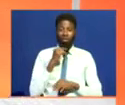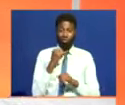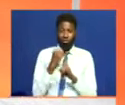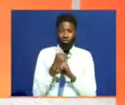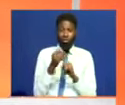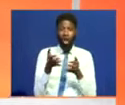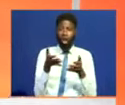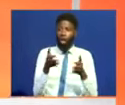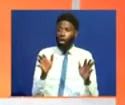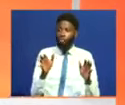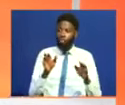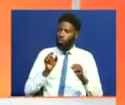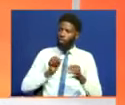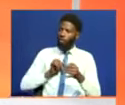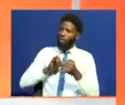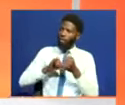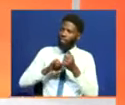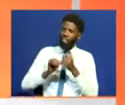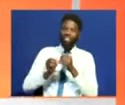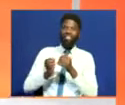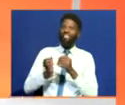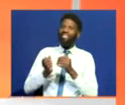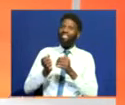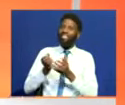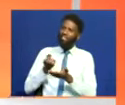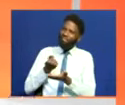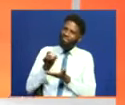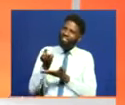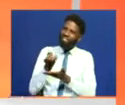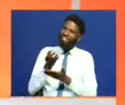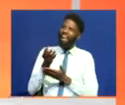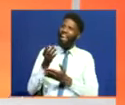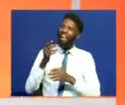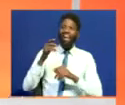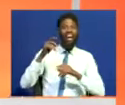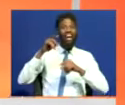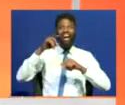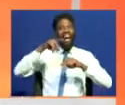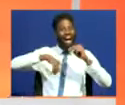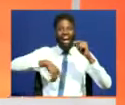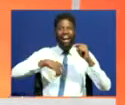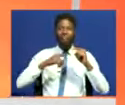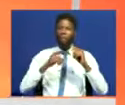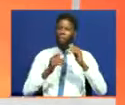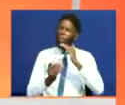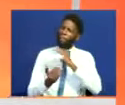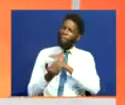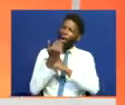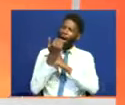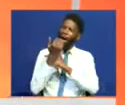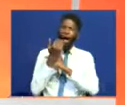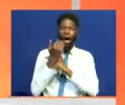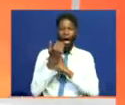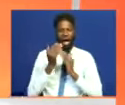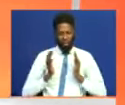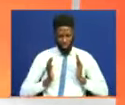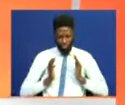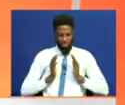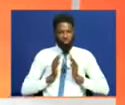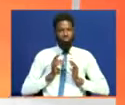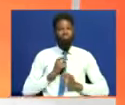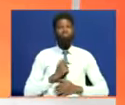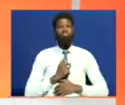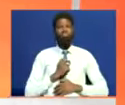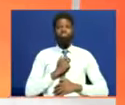tell the spouse that this is the condition, but they will leave them in the morning well dressed in a very nice suit and still go out there and come back in the evening,